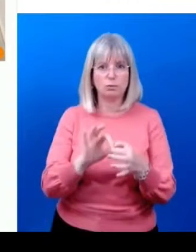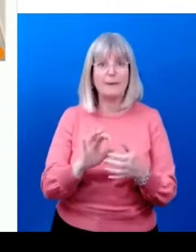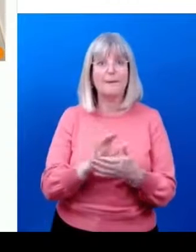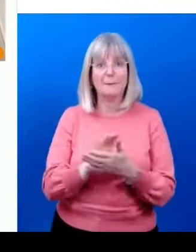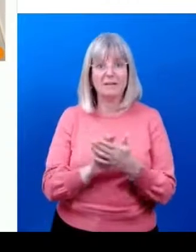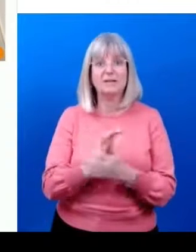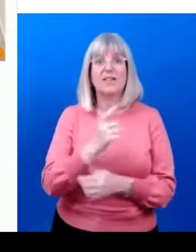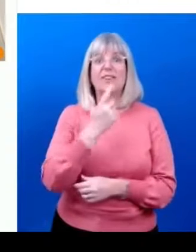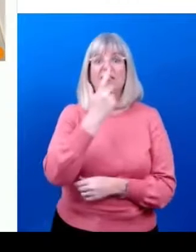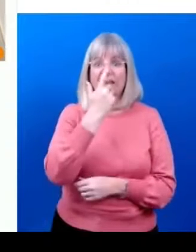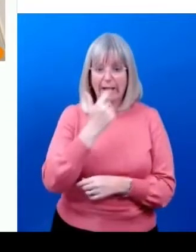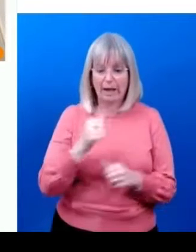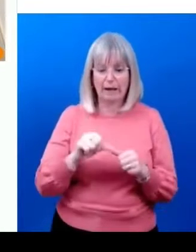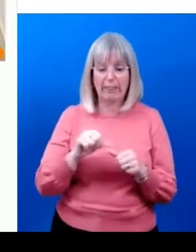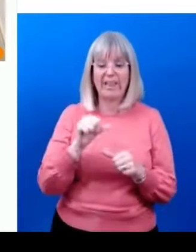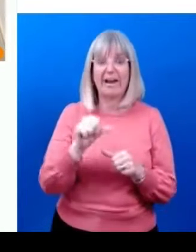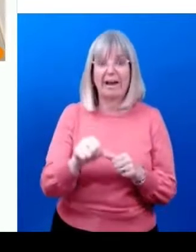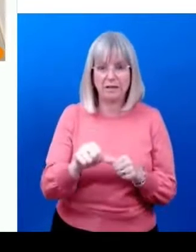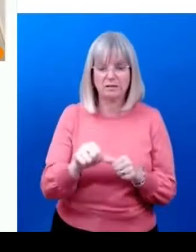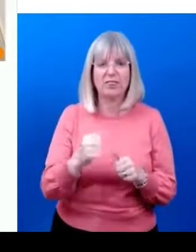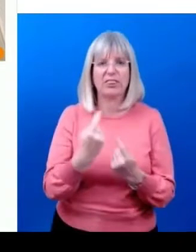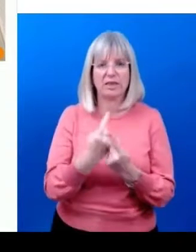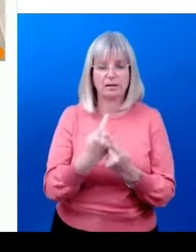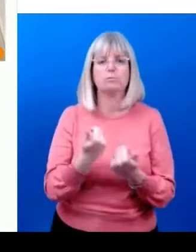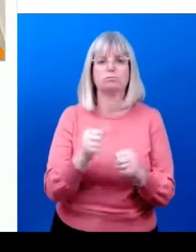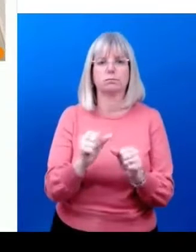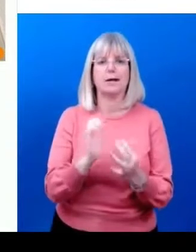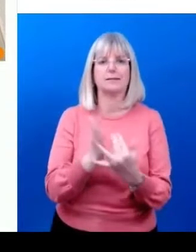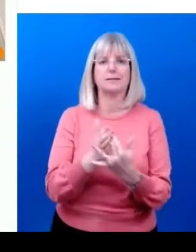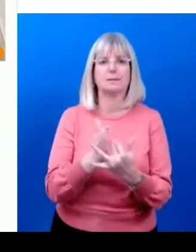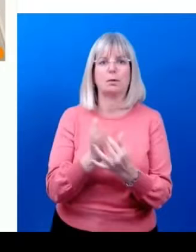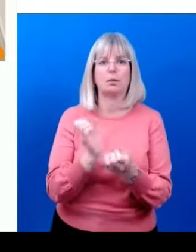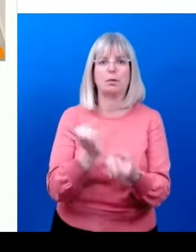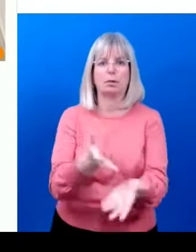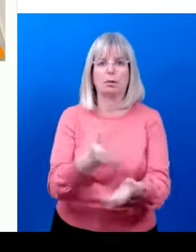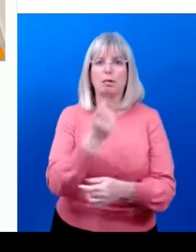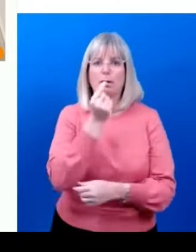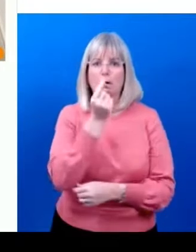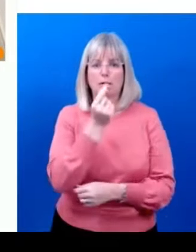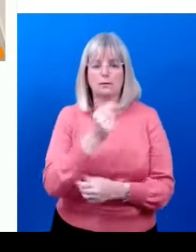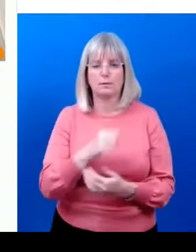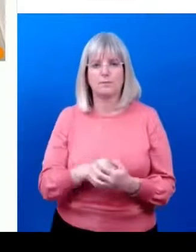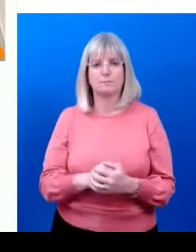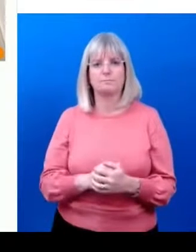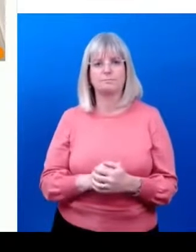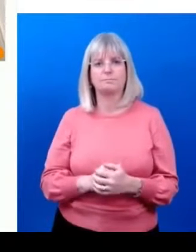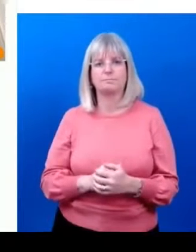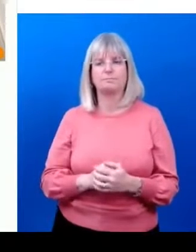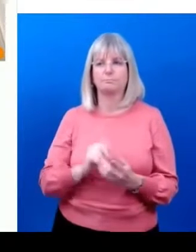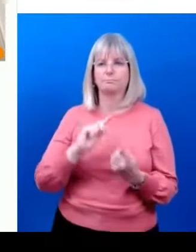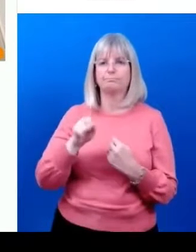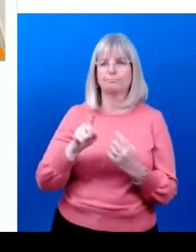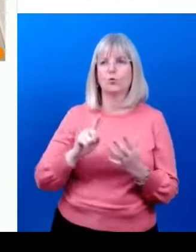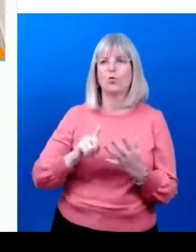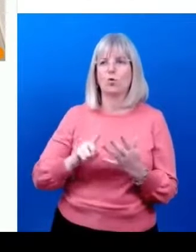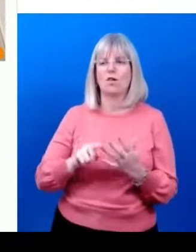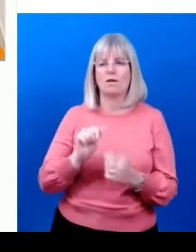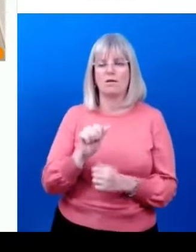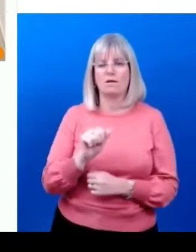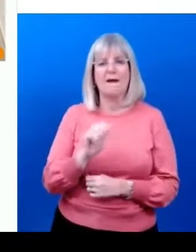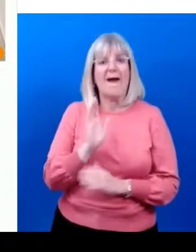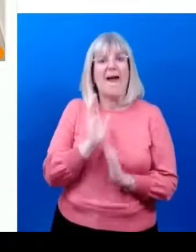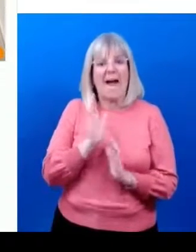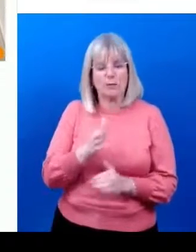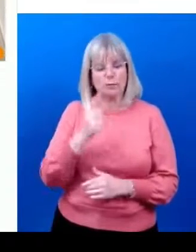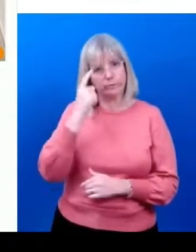accessible. Yeah, I mean, I think you have to be creative. I think it's important to have a budget. People say